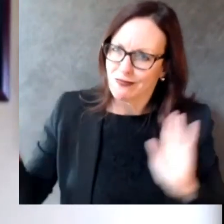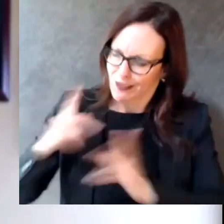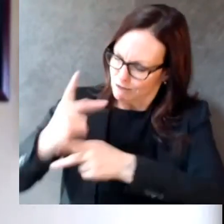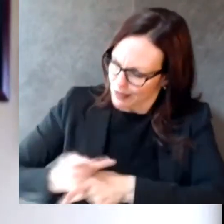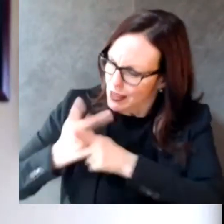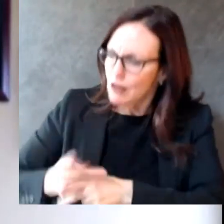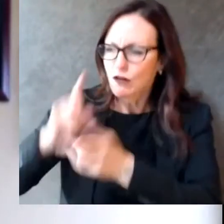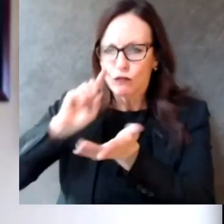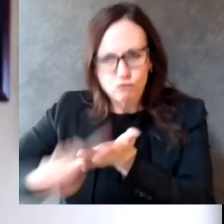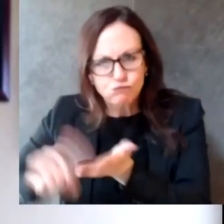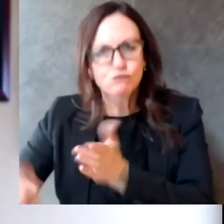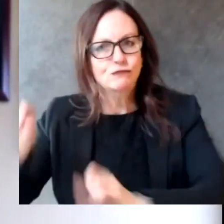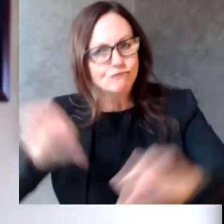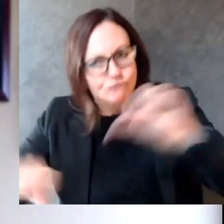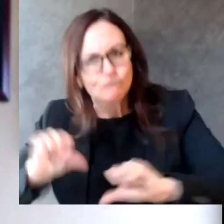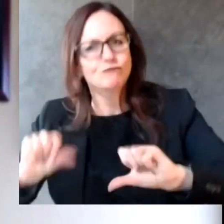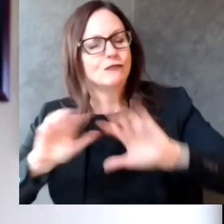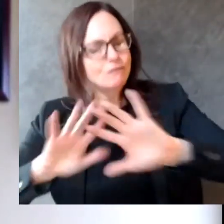decision.